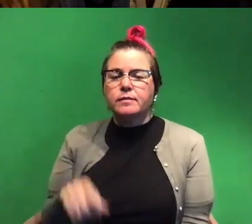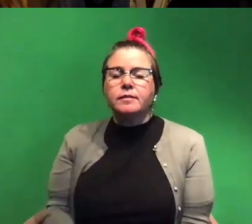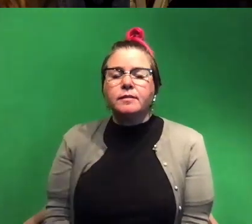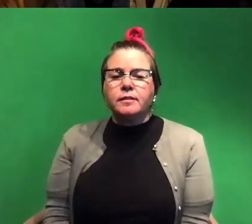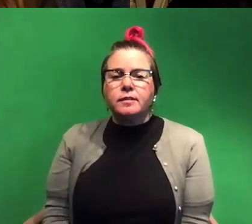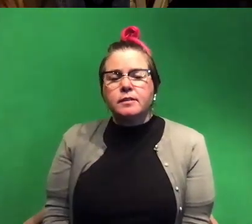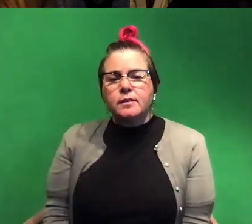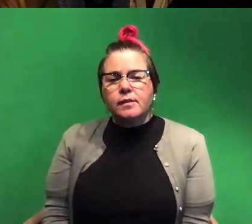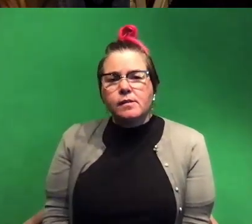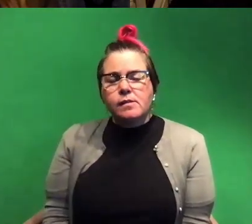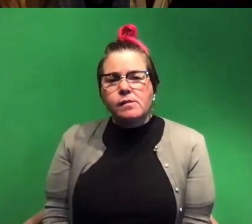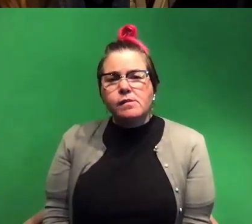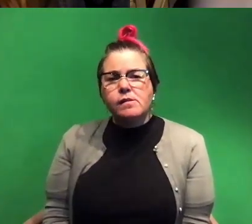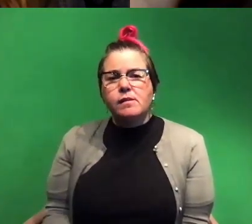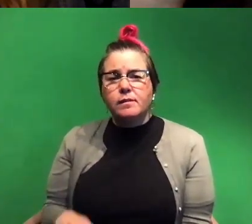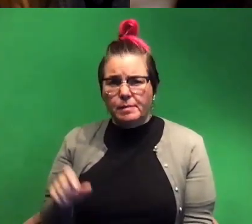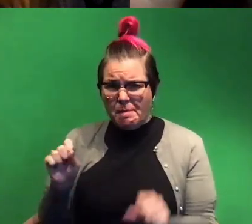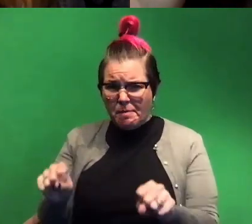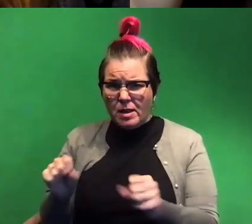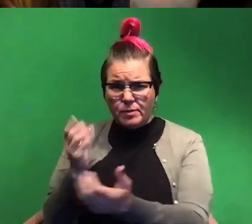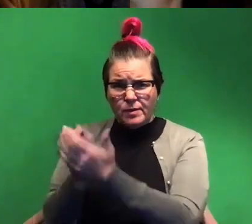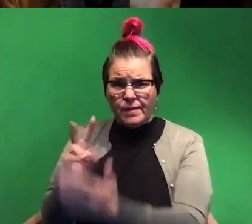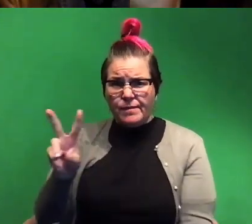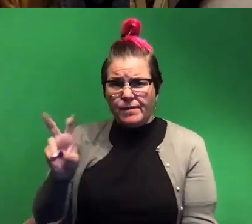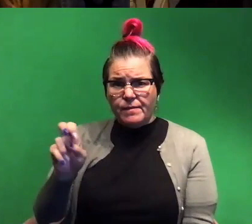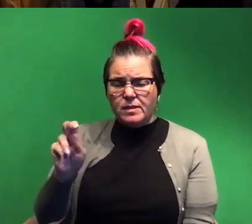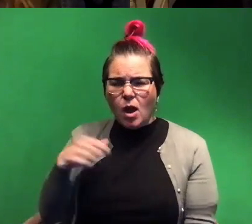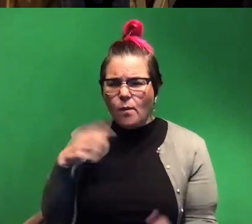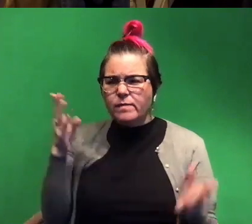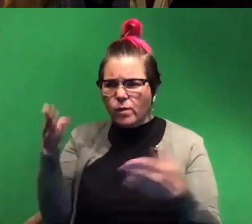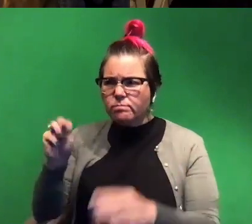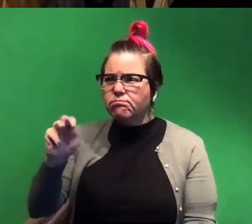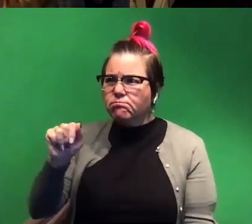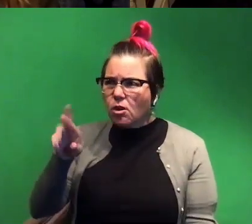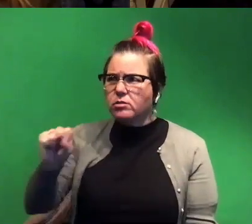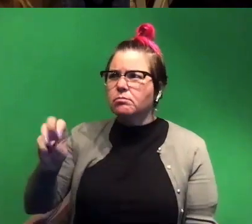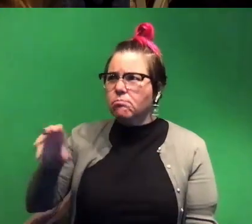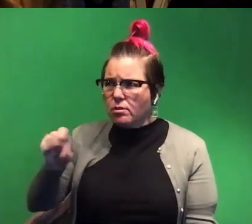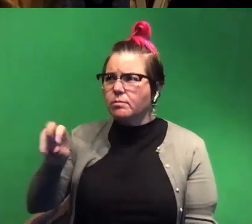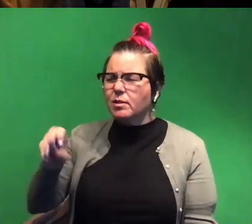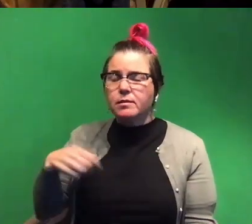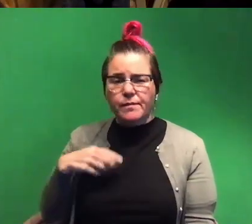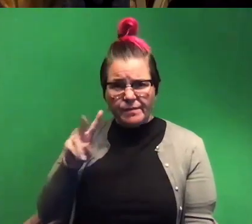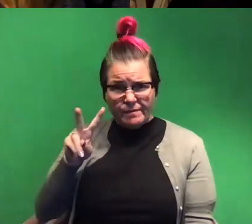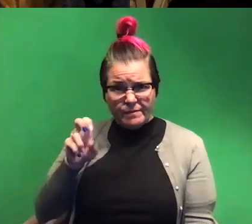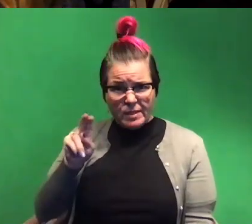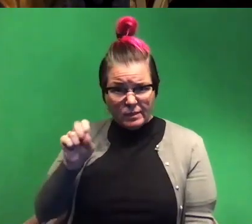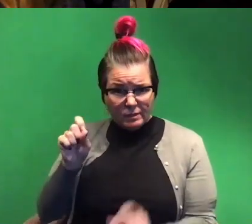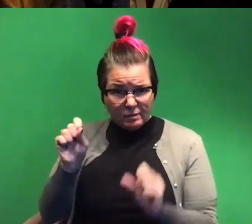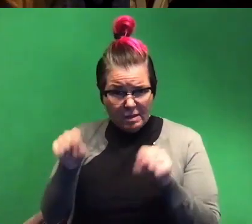it possible to go to Venus? Because we're always focusing on Mars. Like, is Venus even an option?